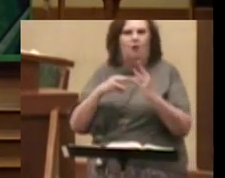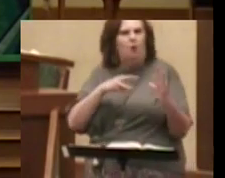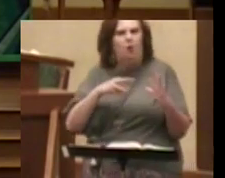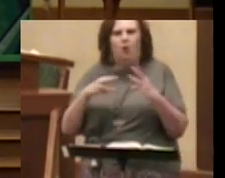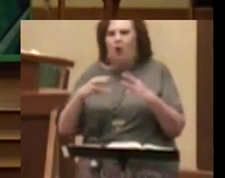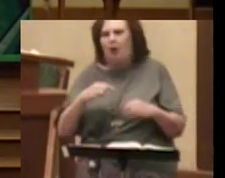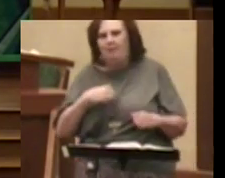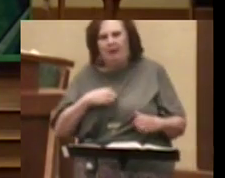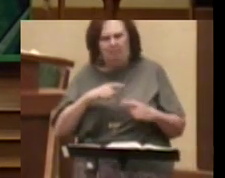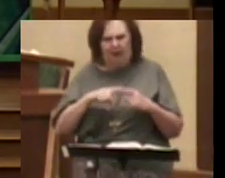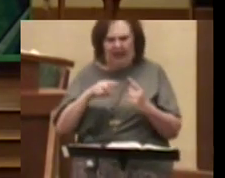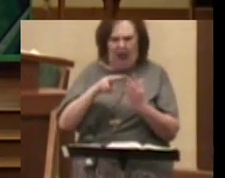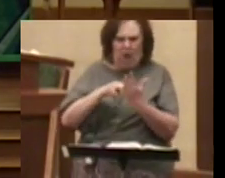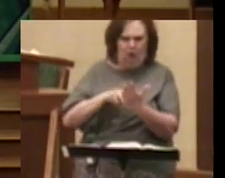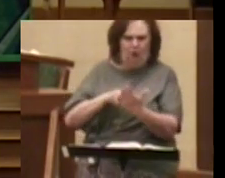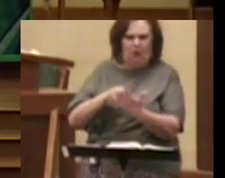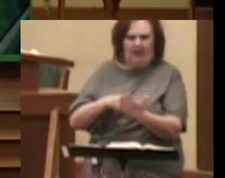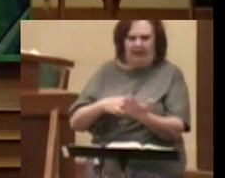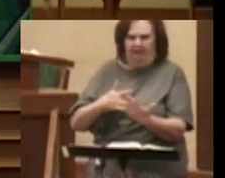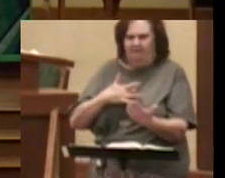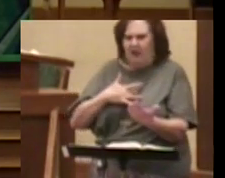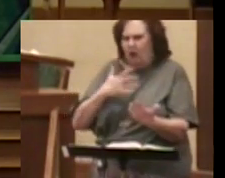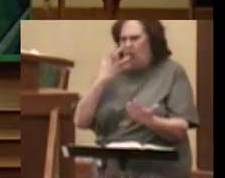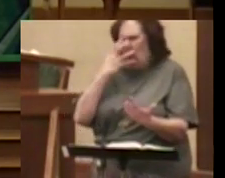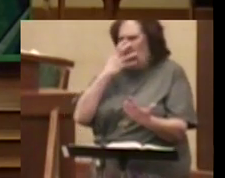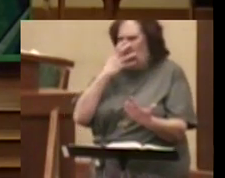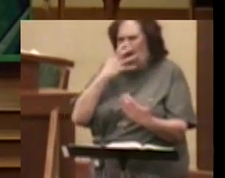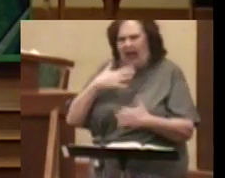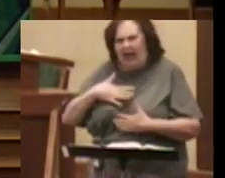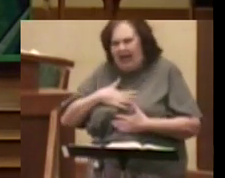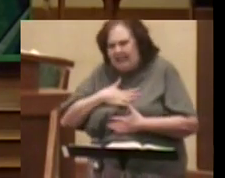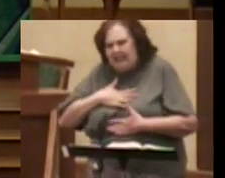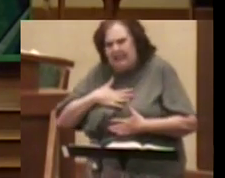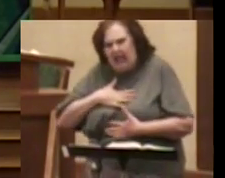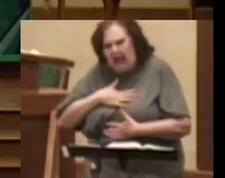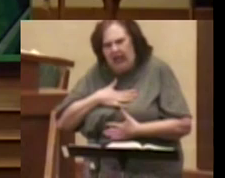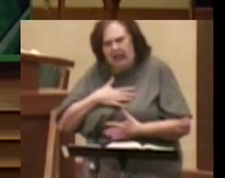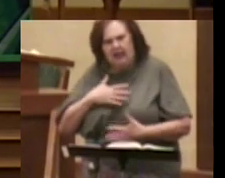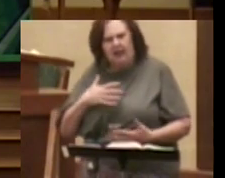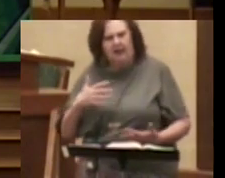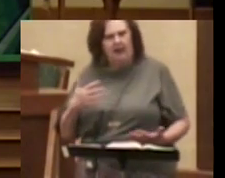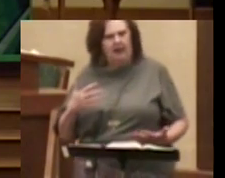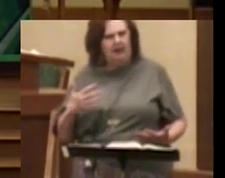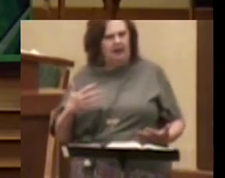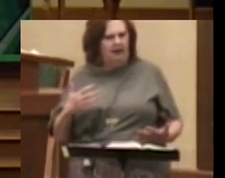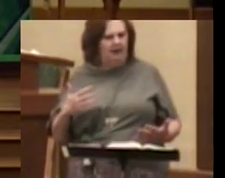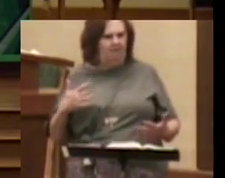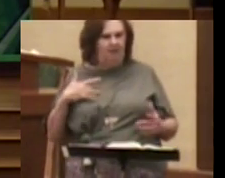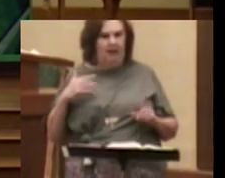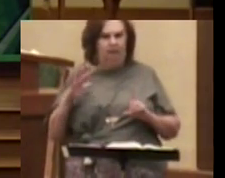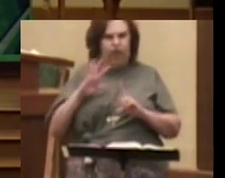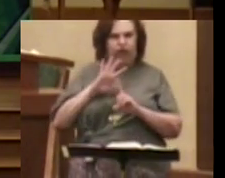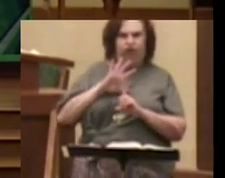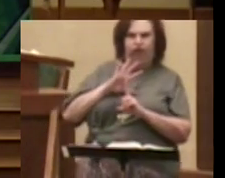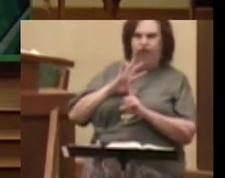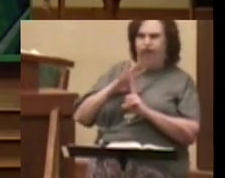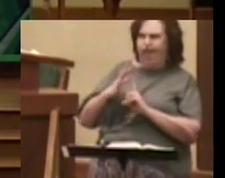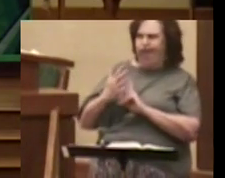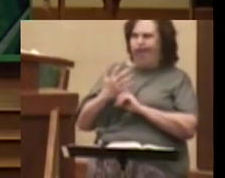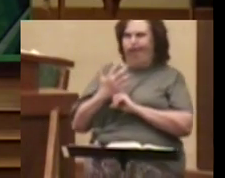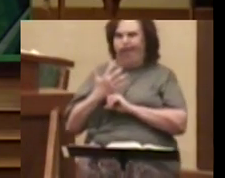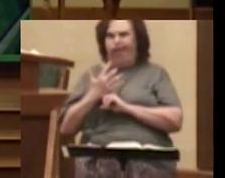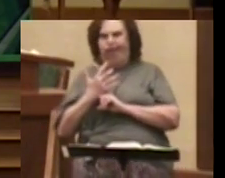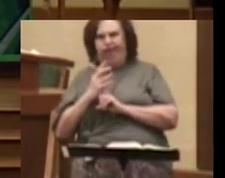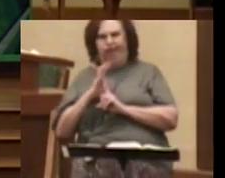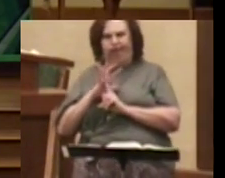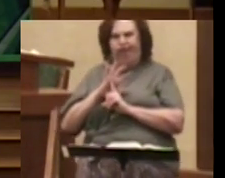as I read this psalm, I can feel the anxiety. I can feel the sense of being crowded in on all sides,